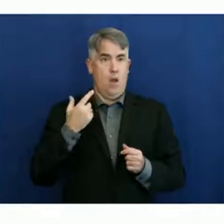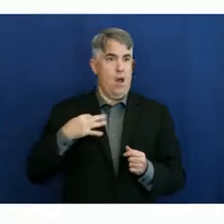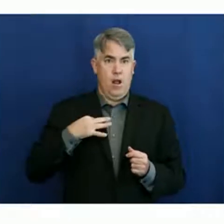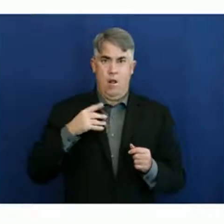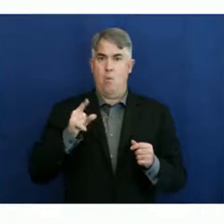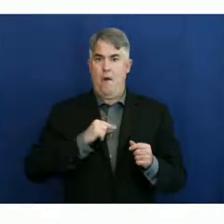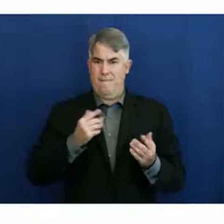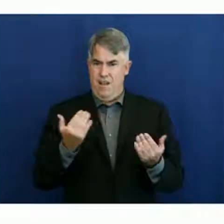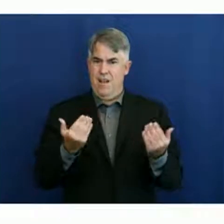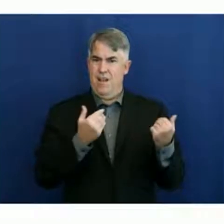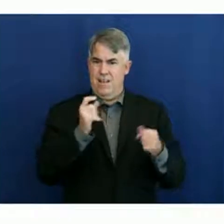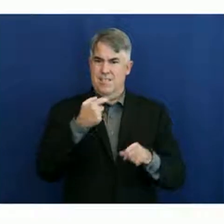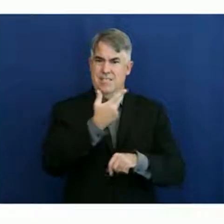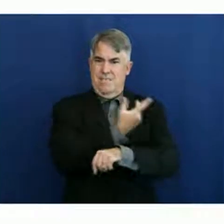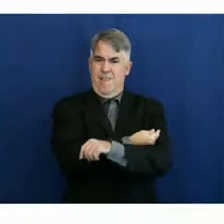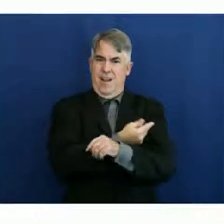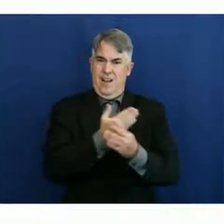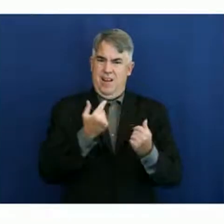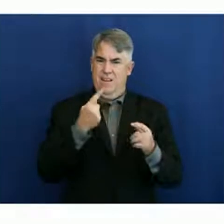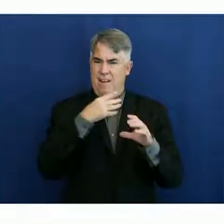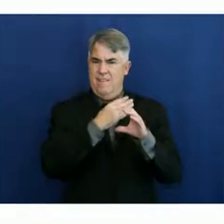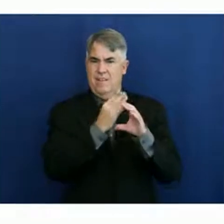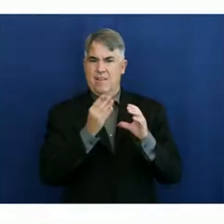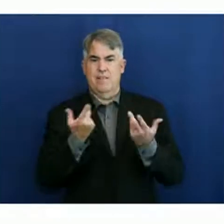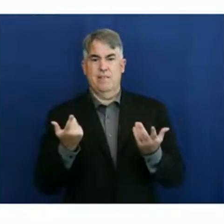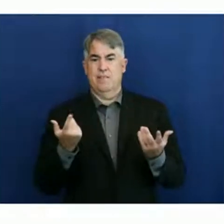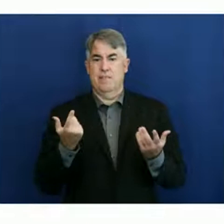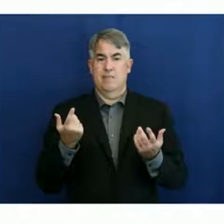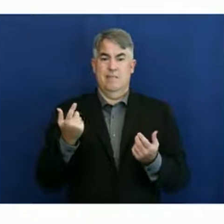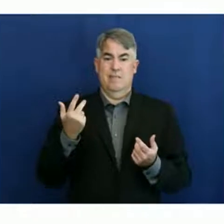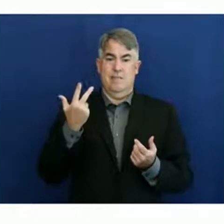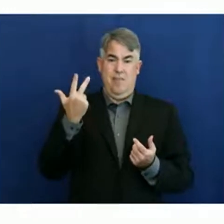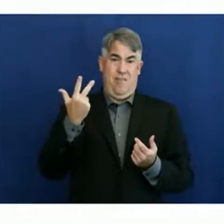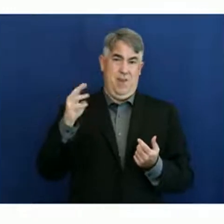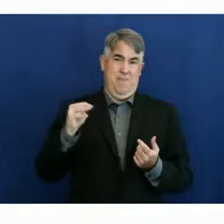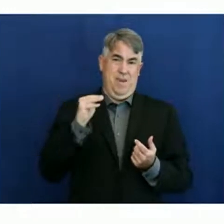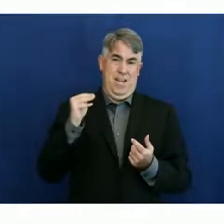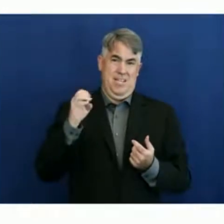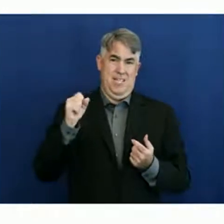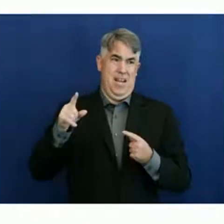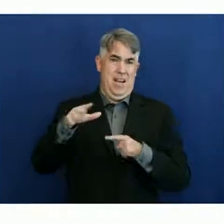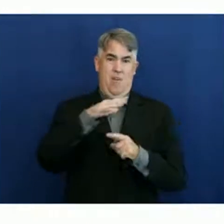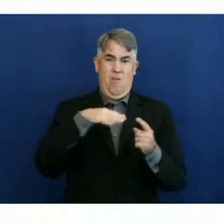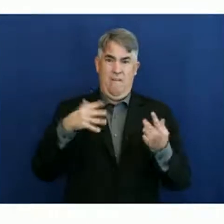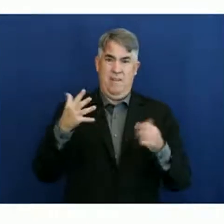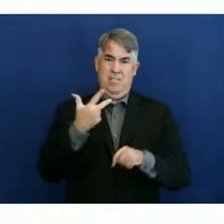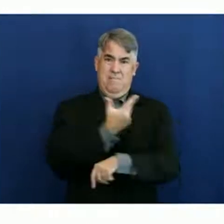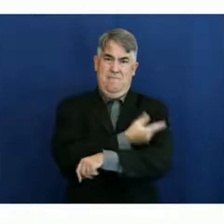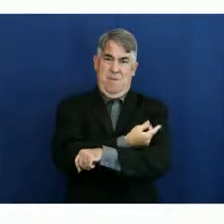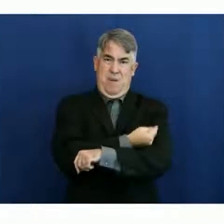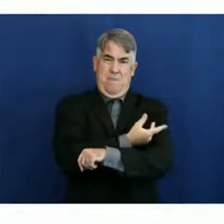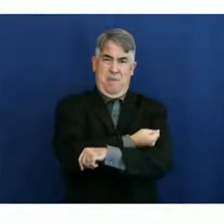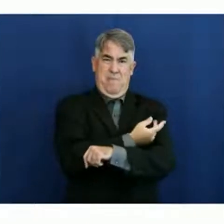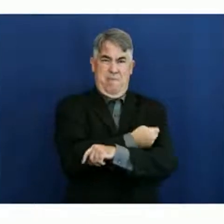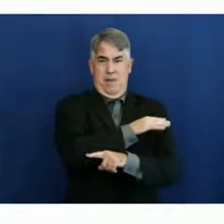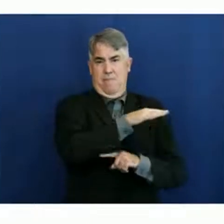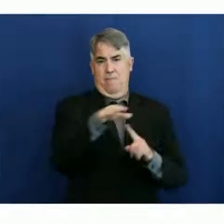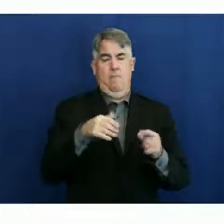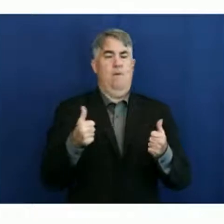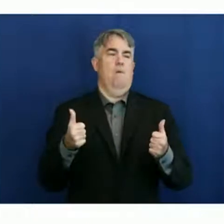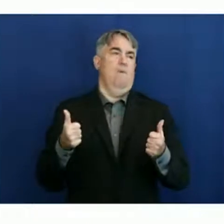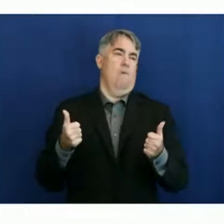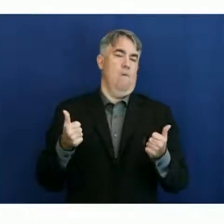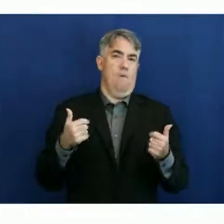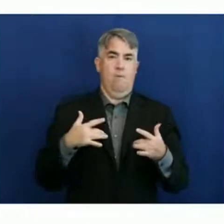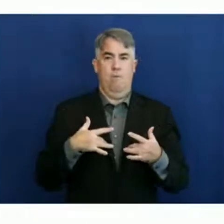how that is going. But again, more than 3 million doses administered, and very pleased with San Diegans and how we've